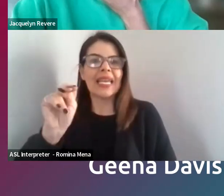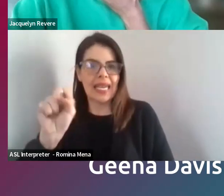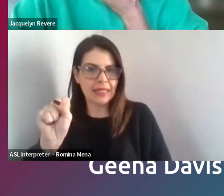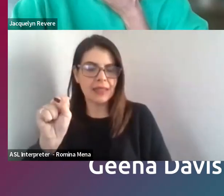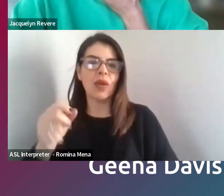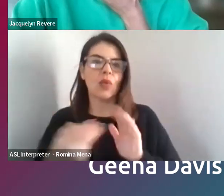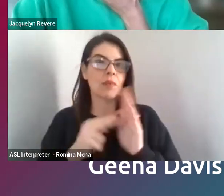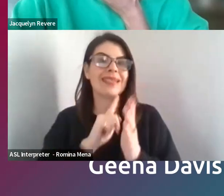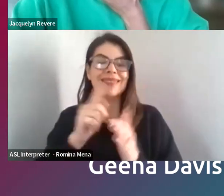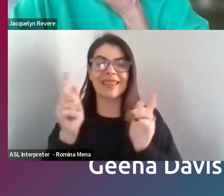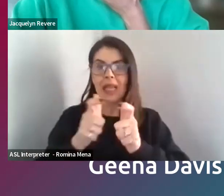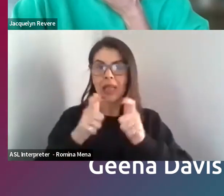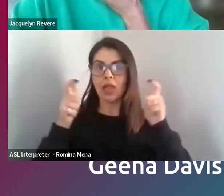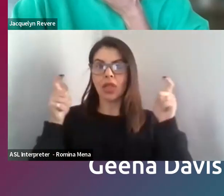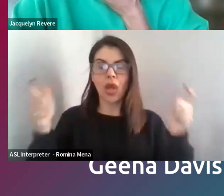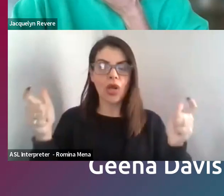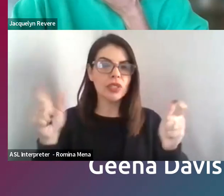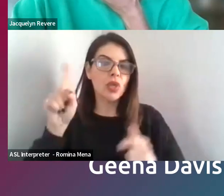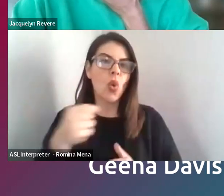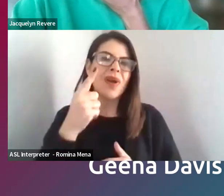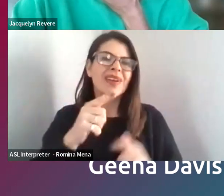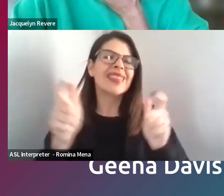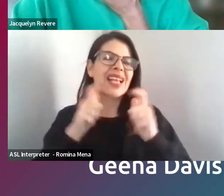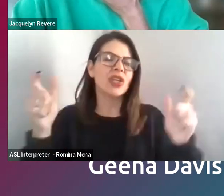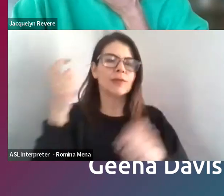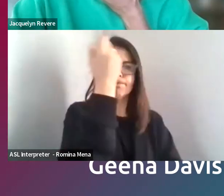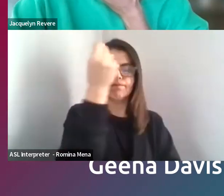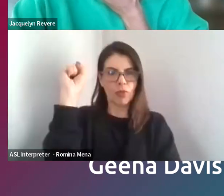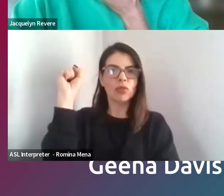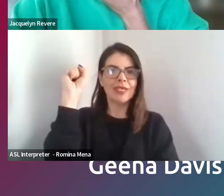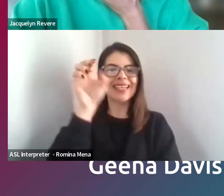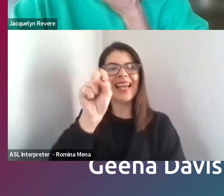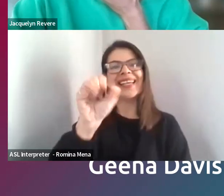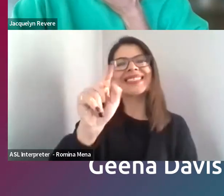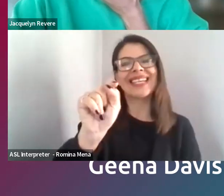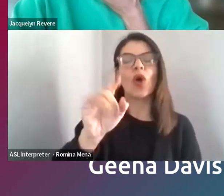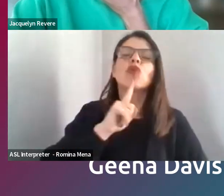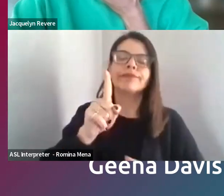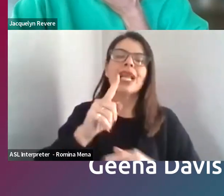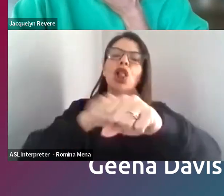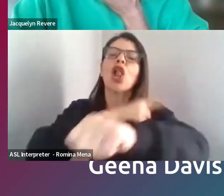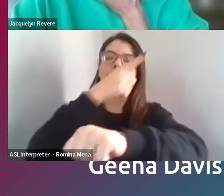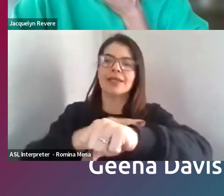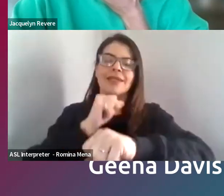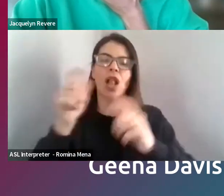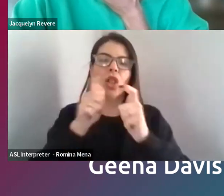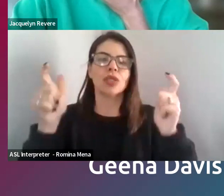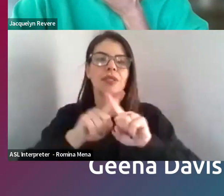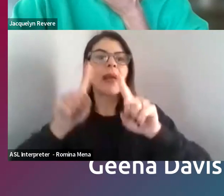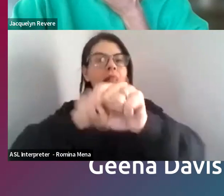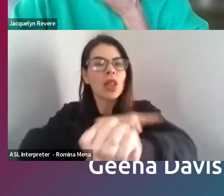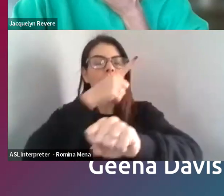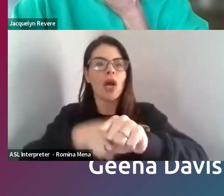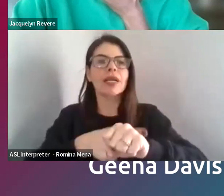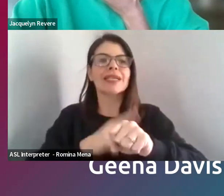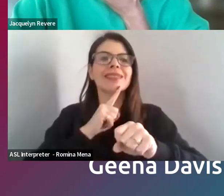the largest, the largest protest actually sit-in, our longest protest in history that